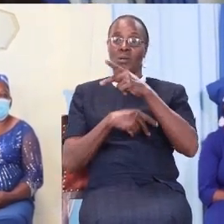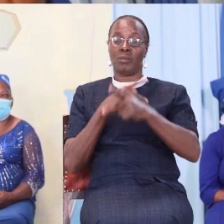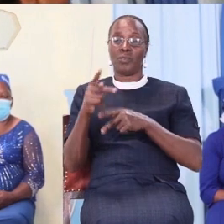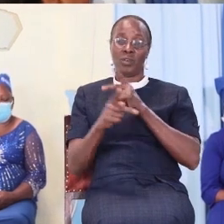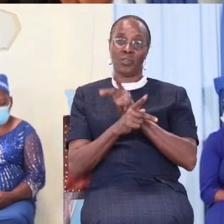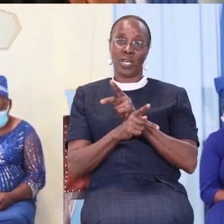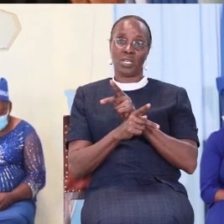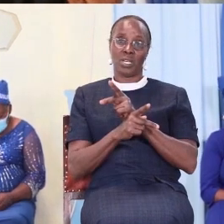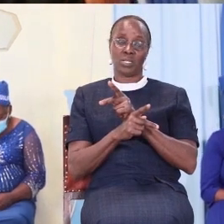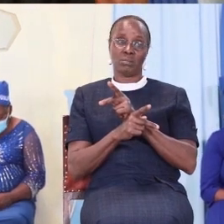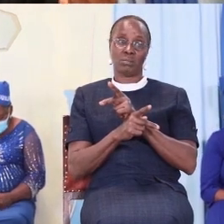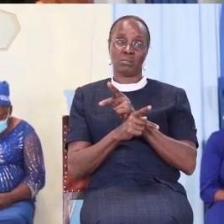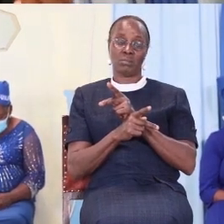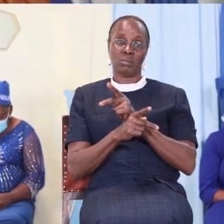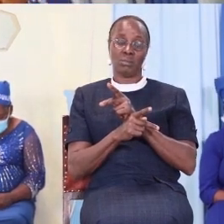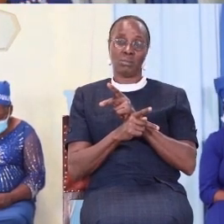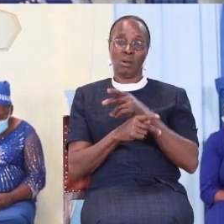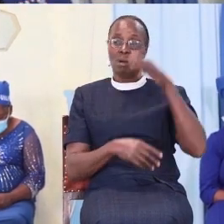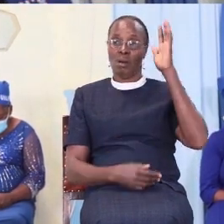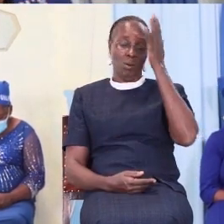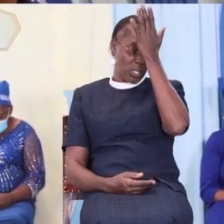Think about it as we conclude.